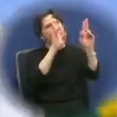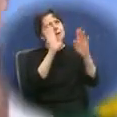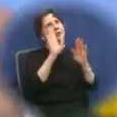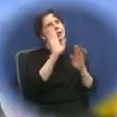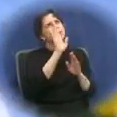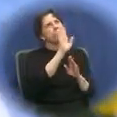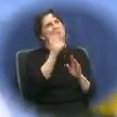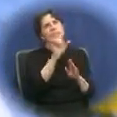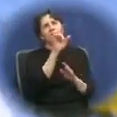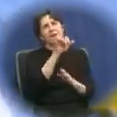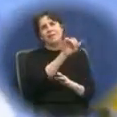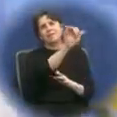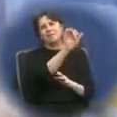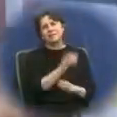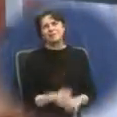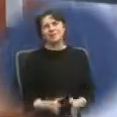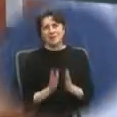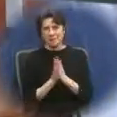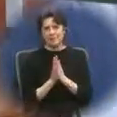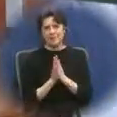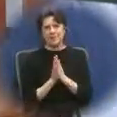ever. Amen.